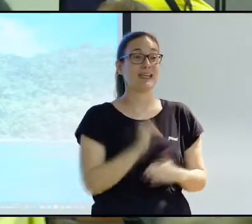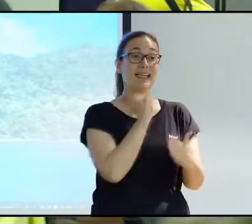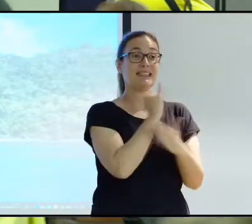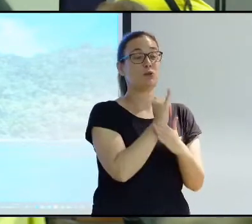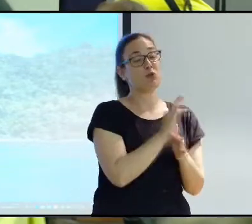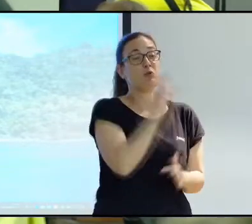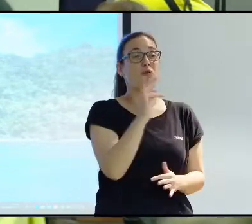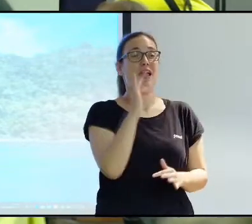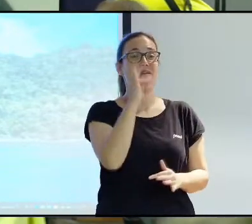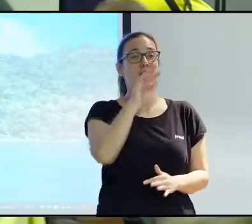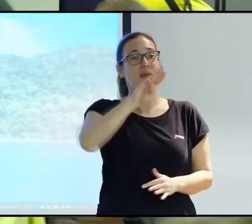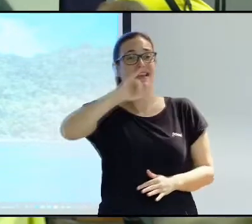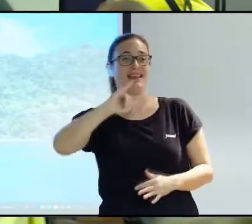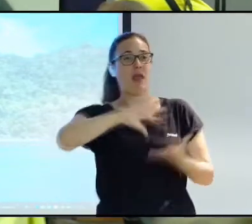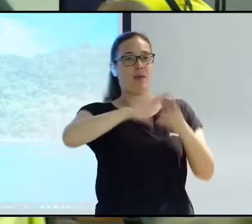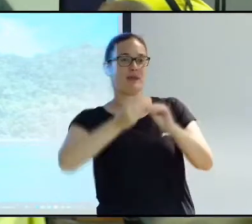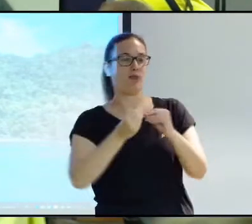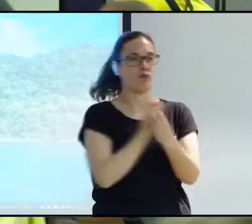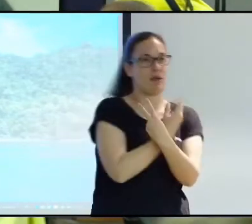school, I